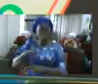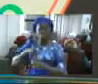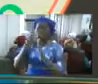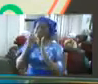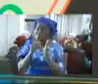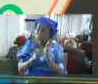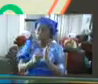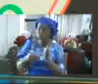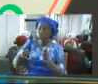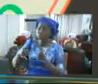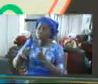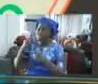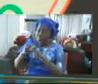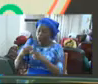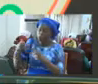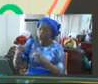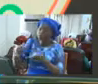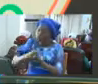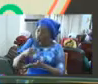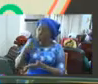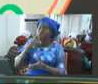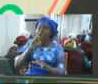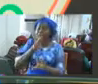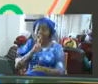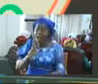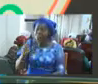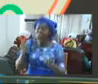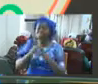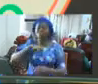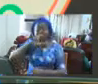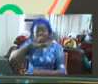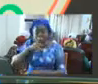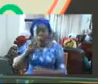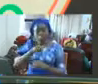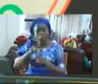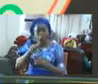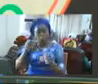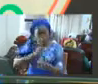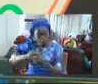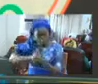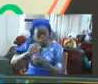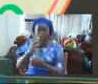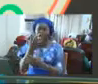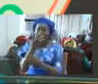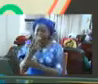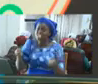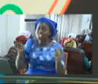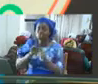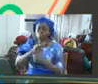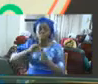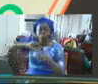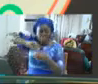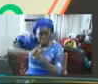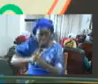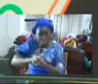dirty. So when they say wash your hand, even when Koro is gone,